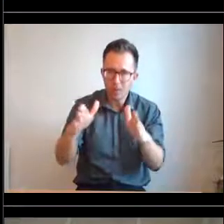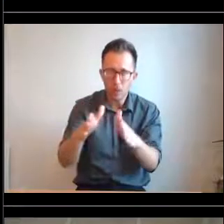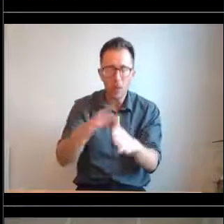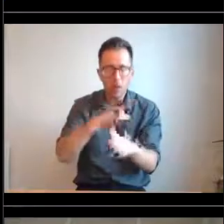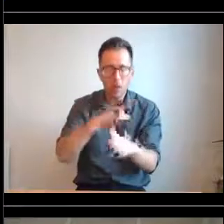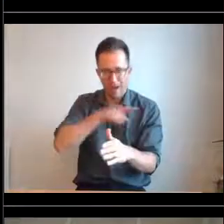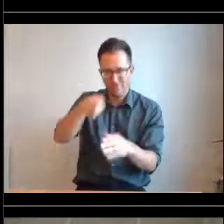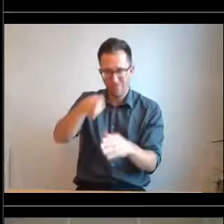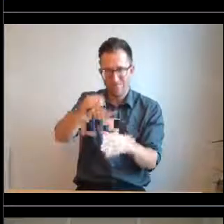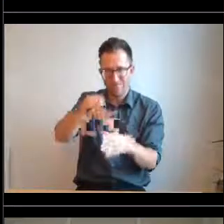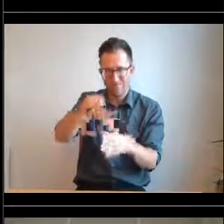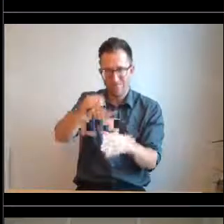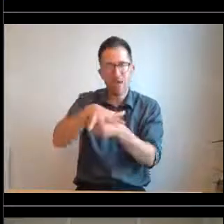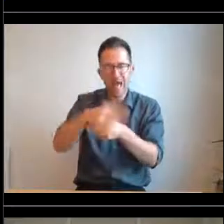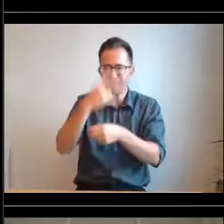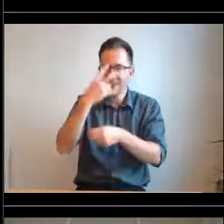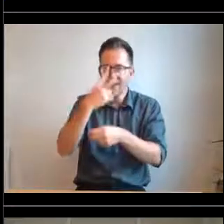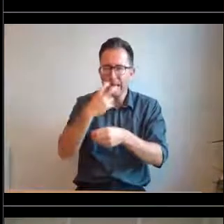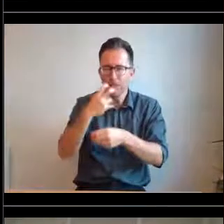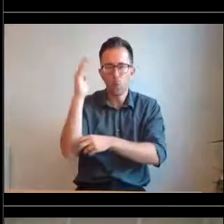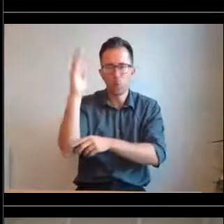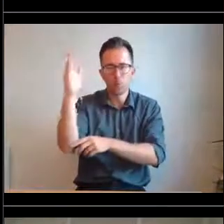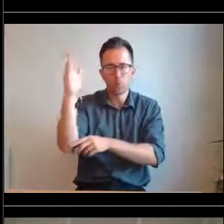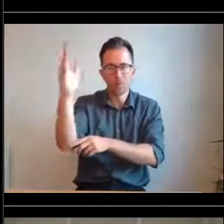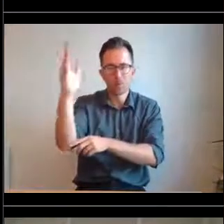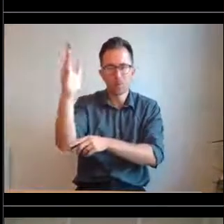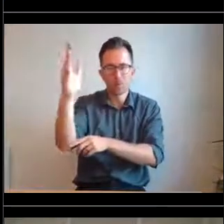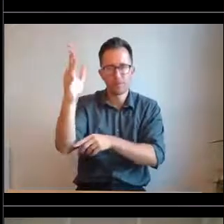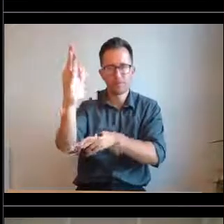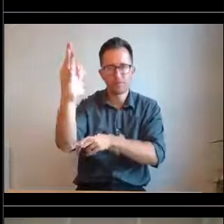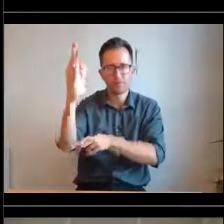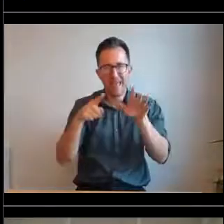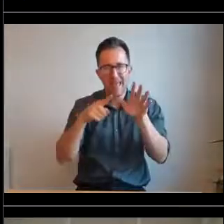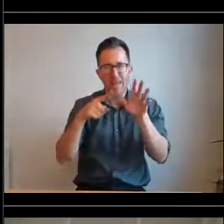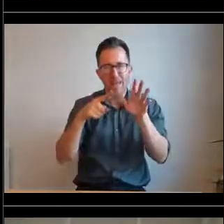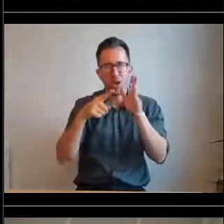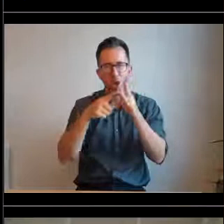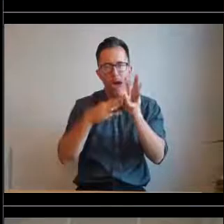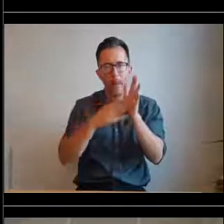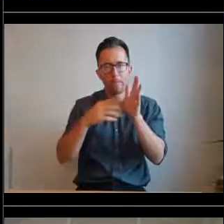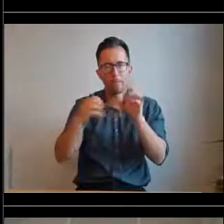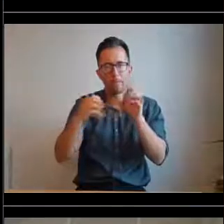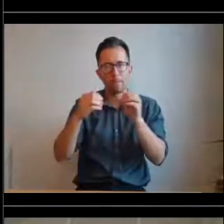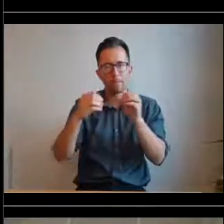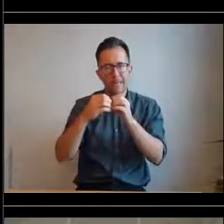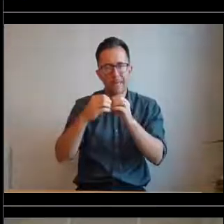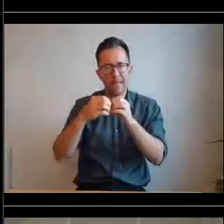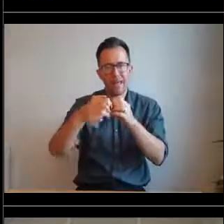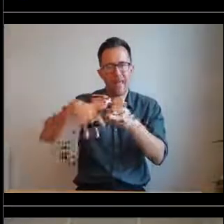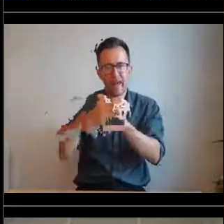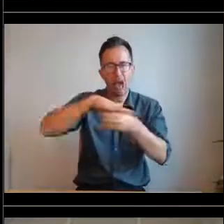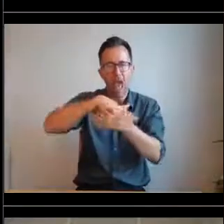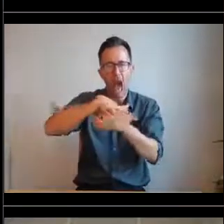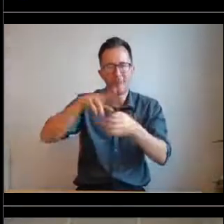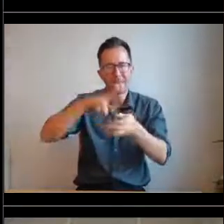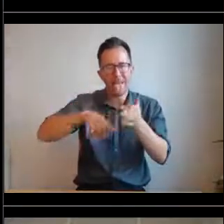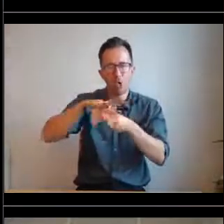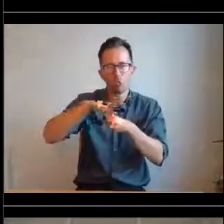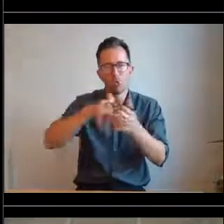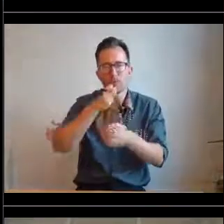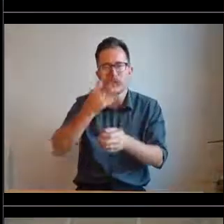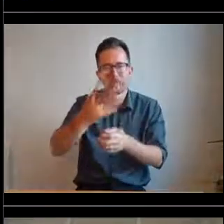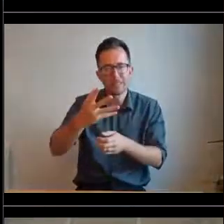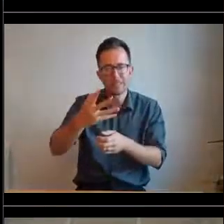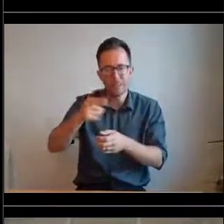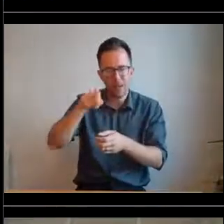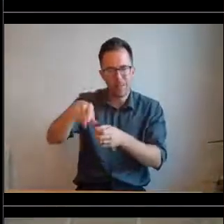woodland along the top there, and it's an AONB. So, I mean, you know, landscaping is one of the key elements we are